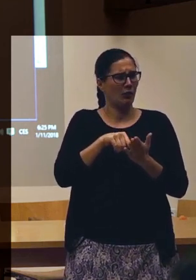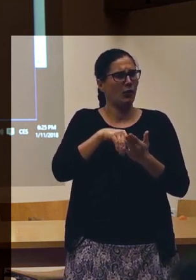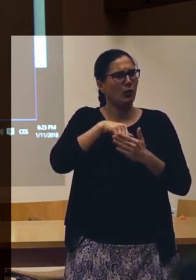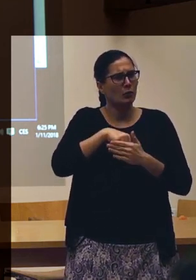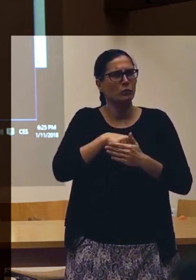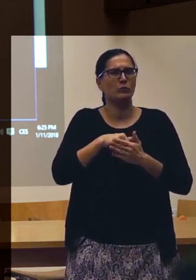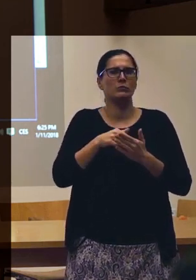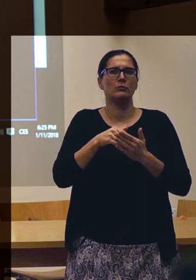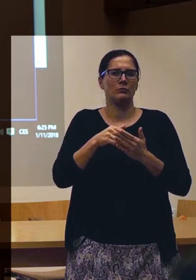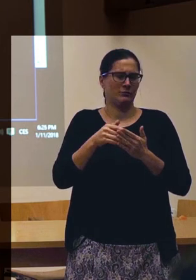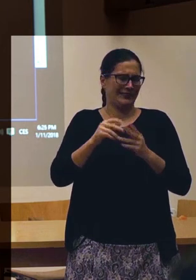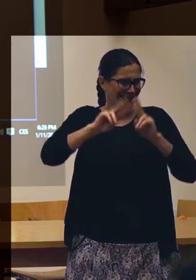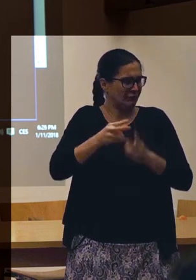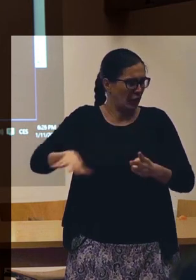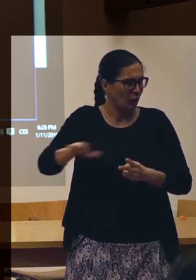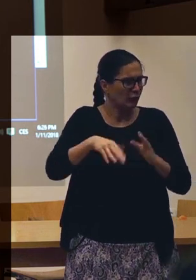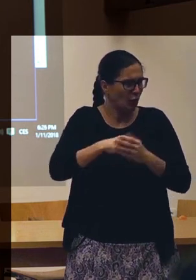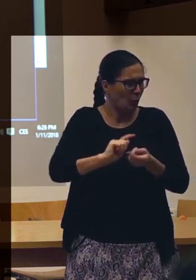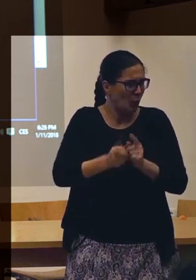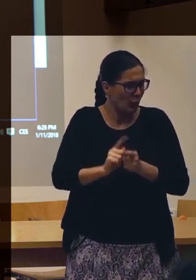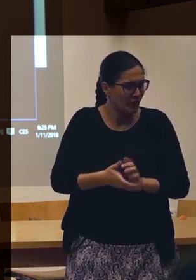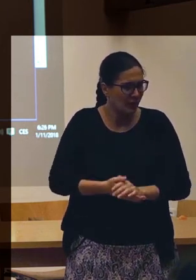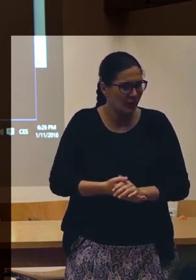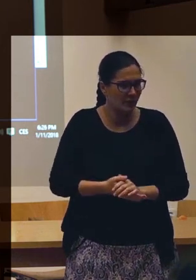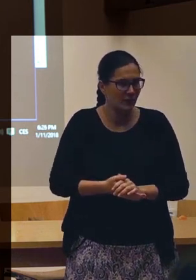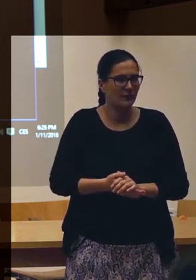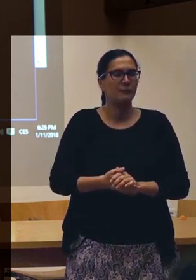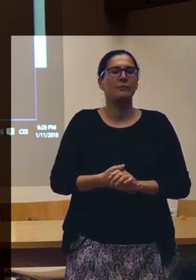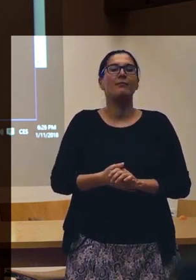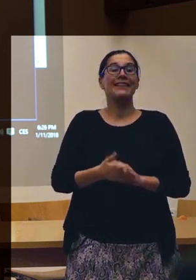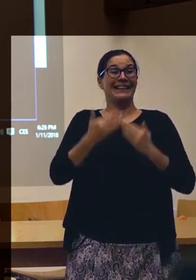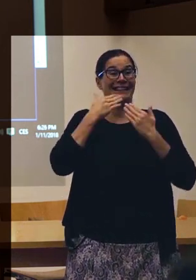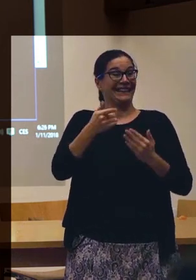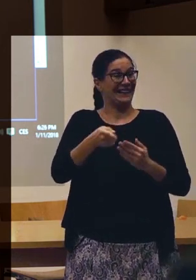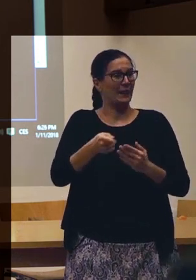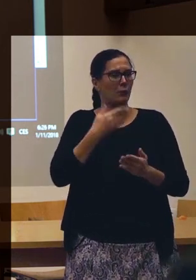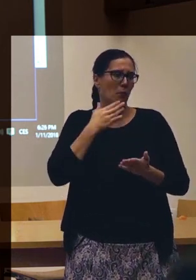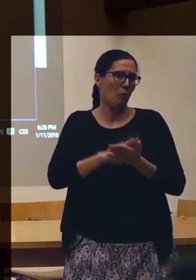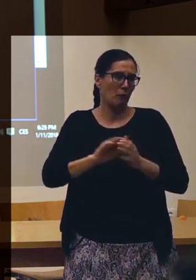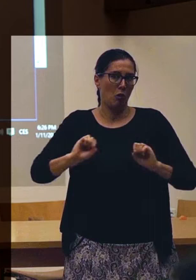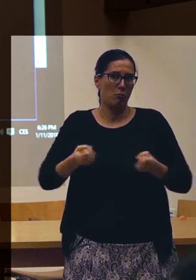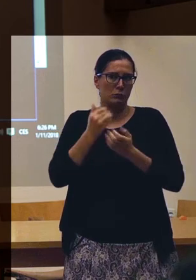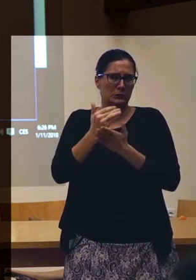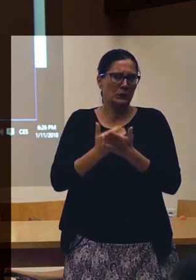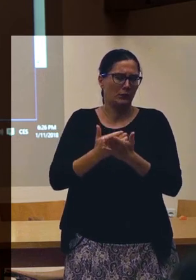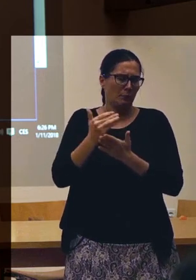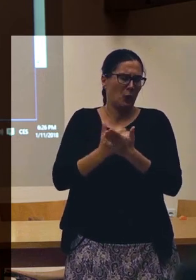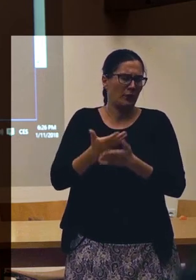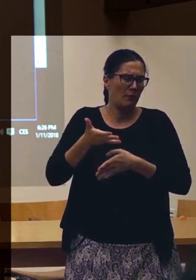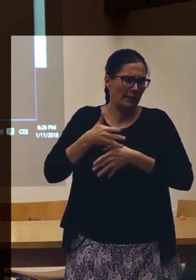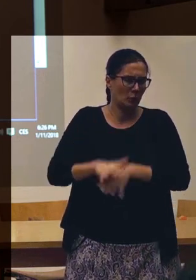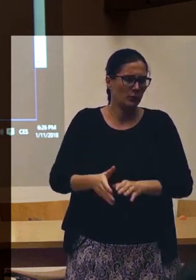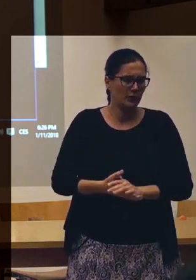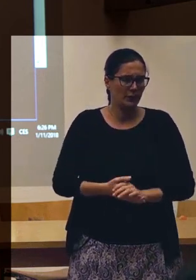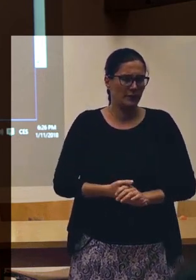the convention, when we started to develop an inclusion program, is it okay? Everyone hear me? Yeah, I think. Okay. So when